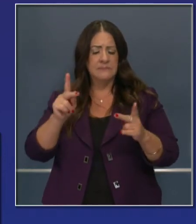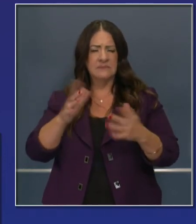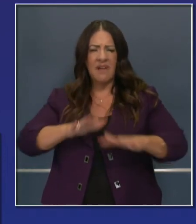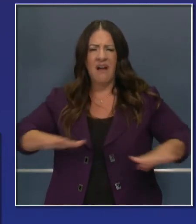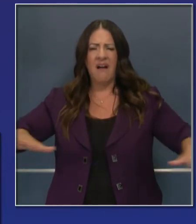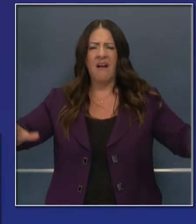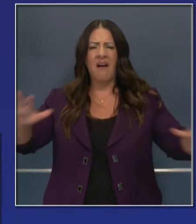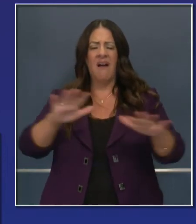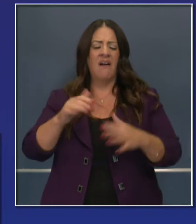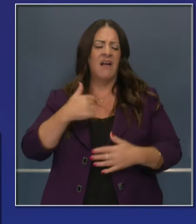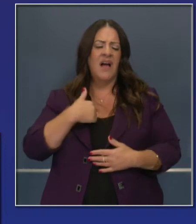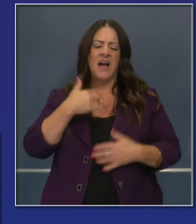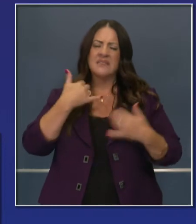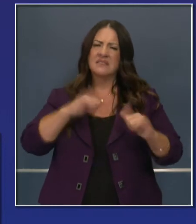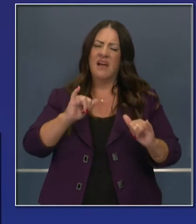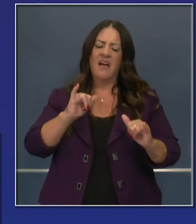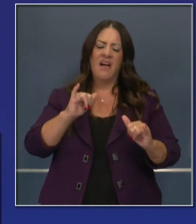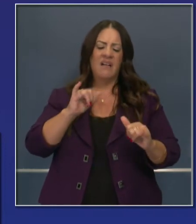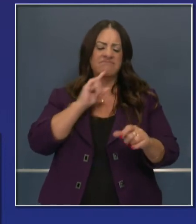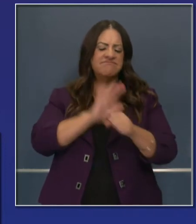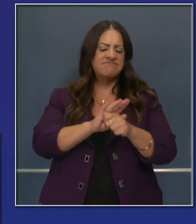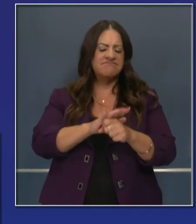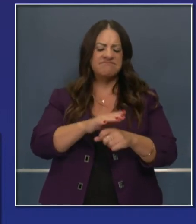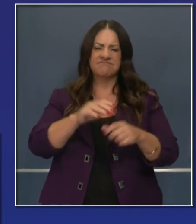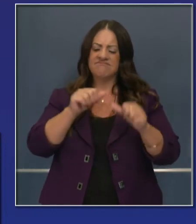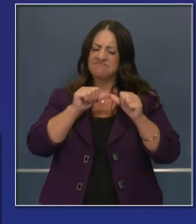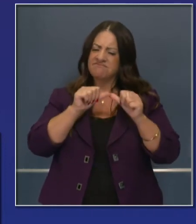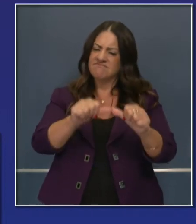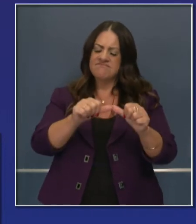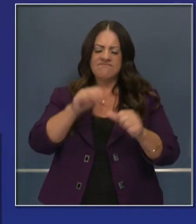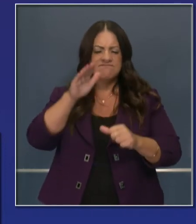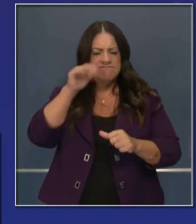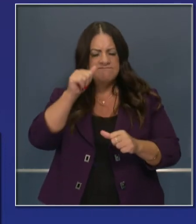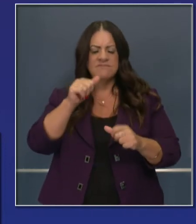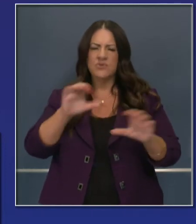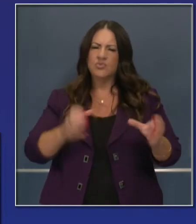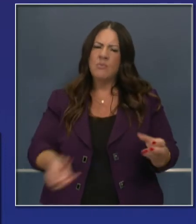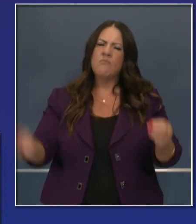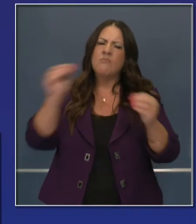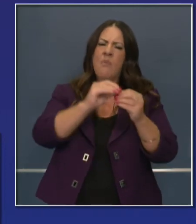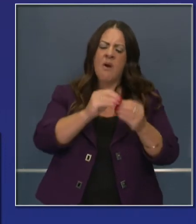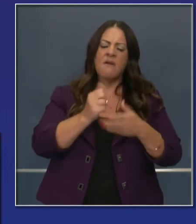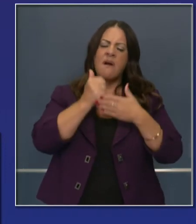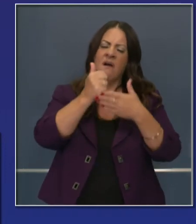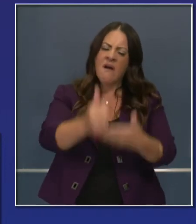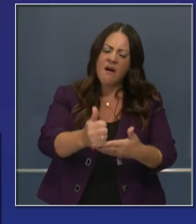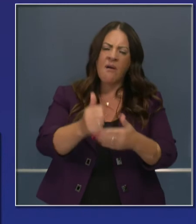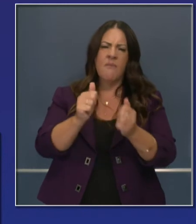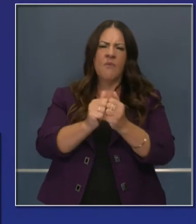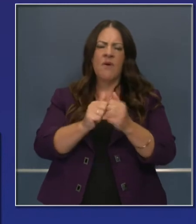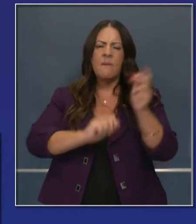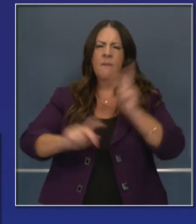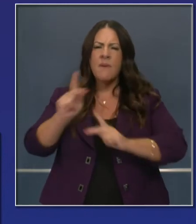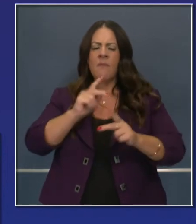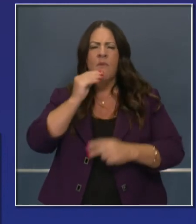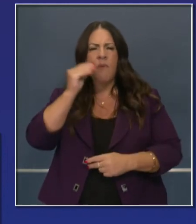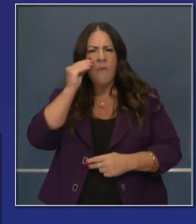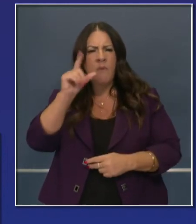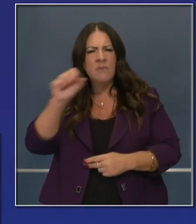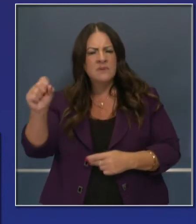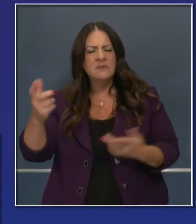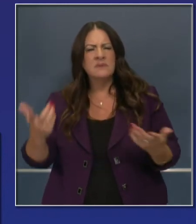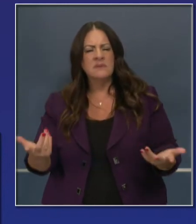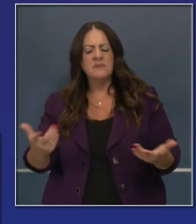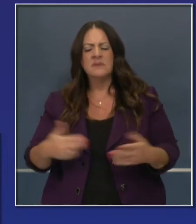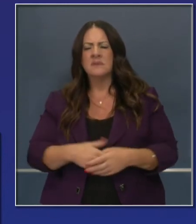to maintain a vigilance, a focus, a commitment, and resolve to do more and do better in this space. And forgive the transition